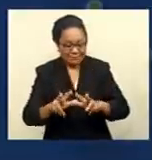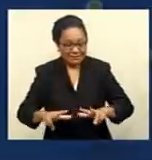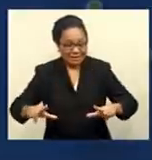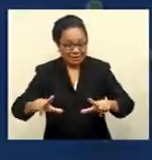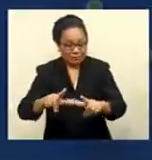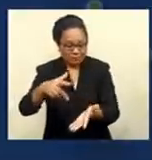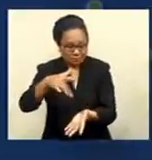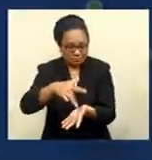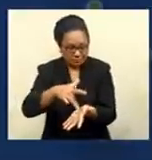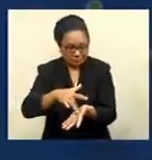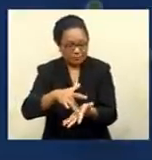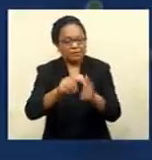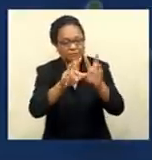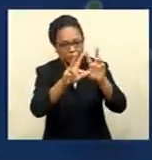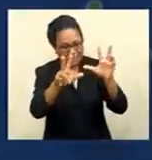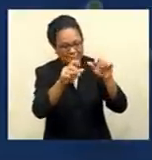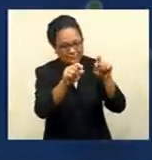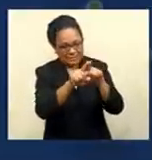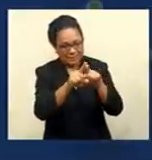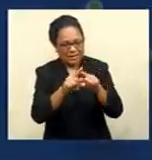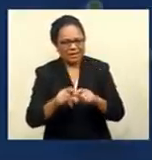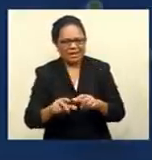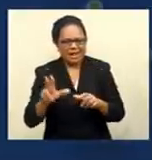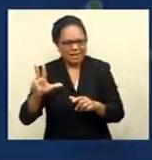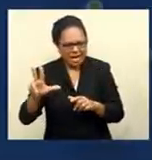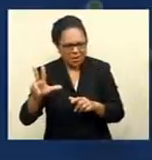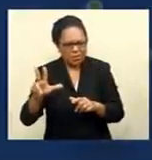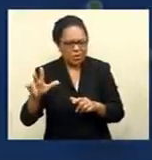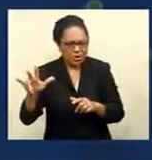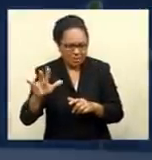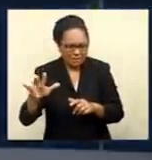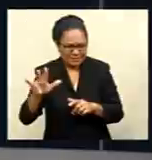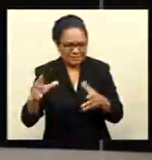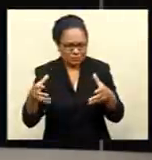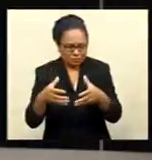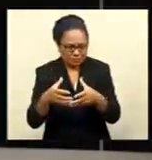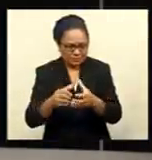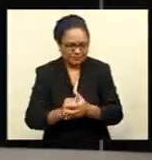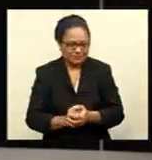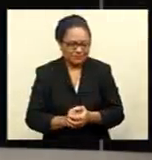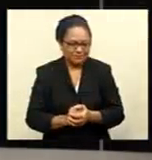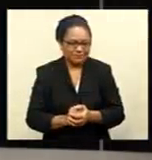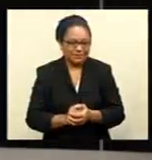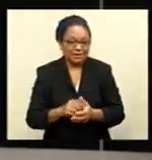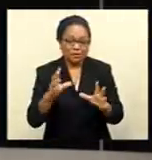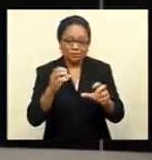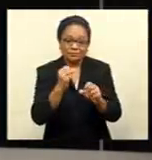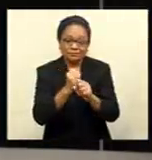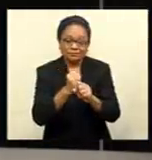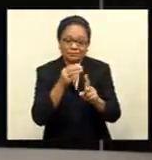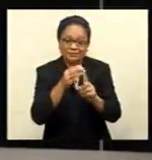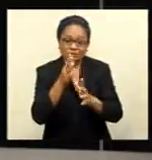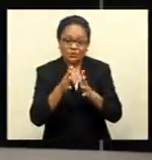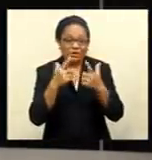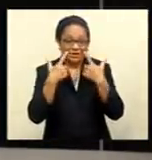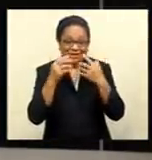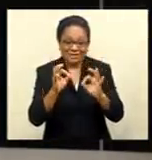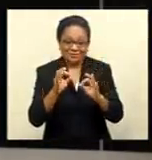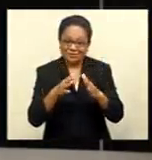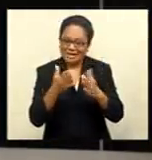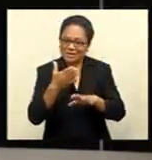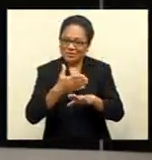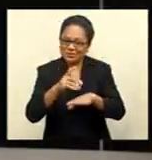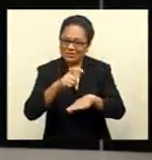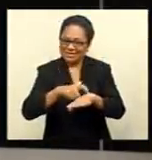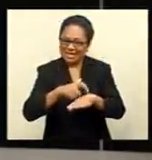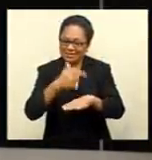Levu and Vono Levu, the Lau and Lomai Viti groups. Recapping our main stories, curfew hour now shifted an